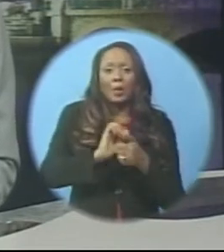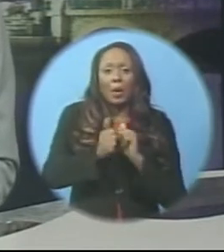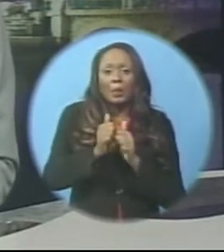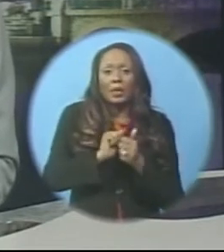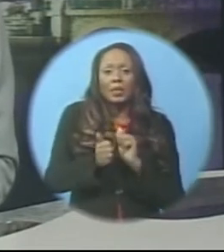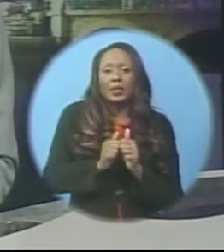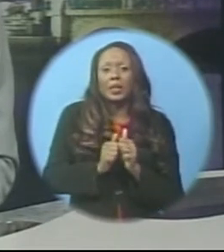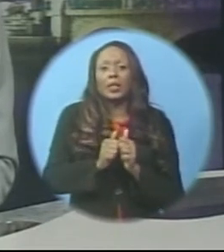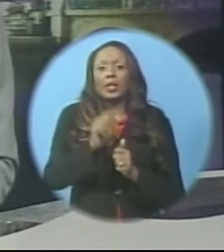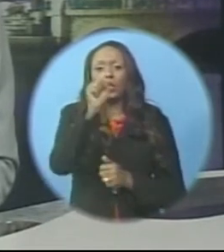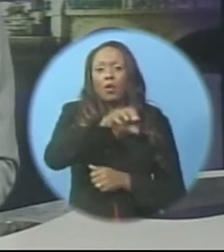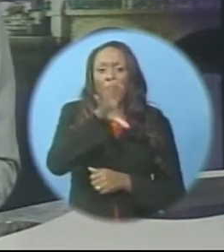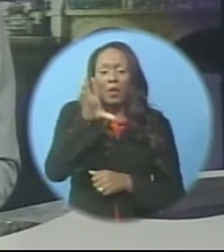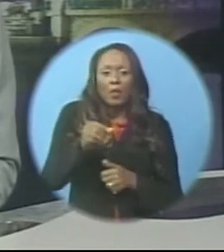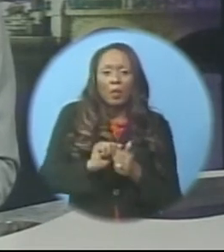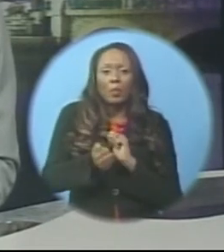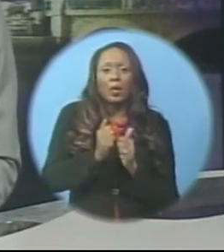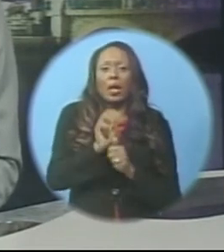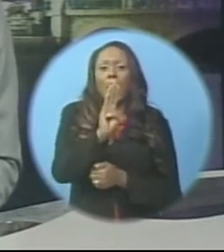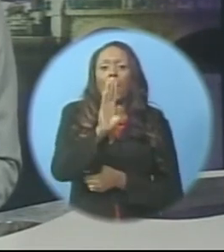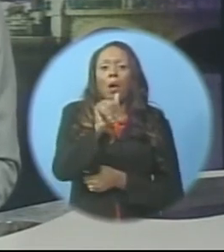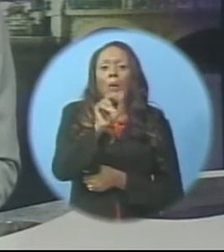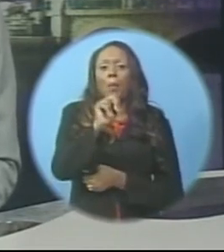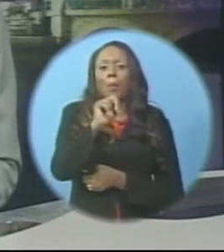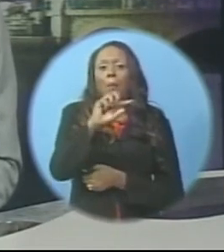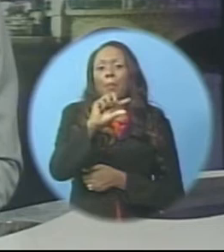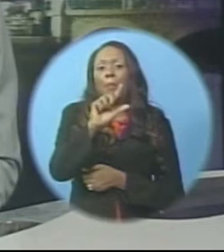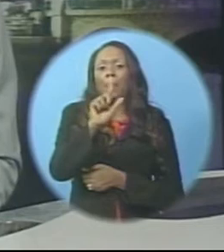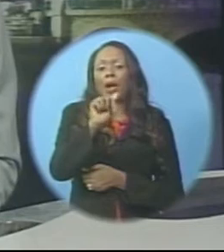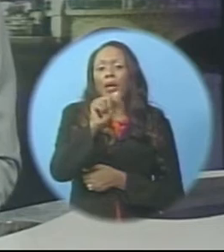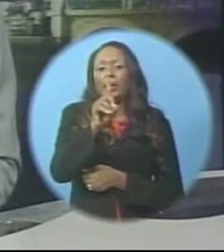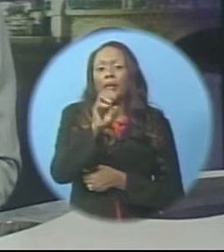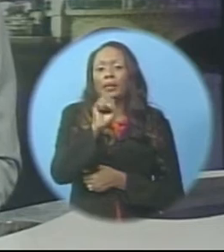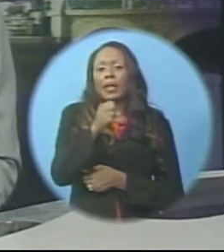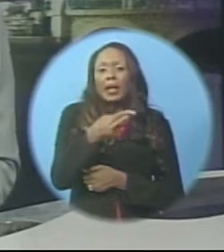the Bangladesh Premier League, the Australian Big Bash, and just a